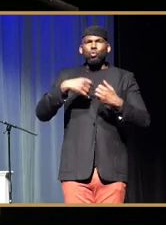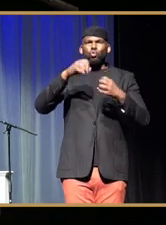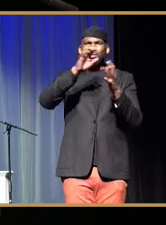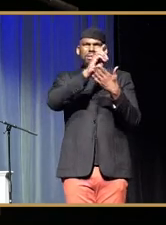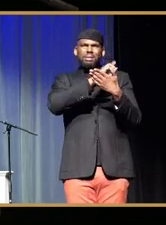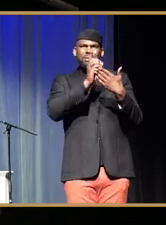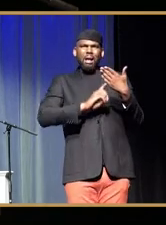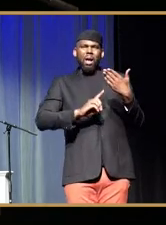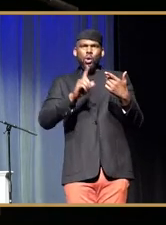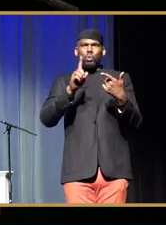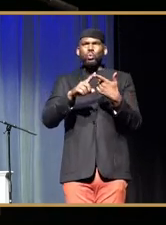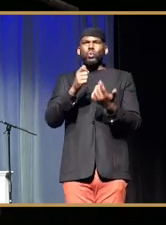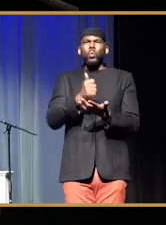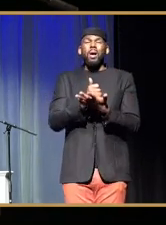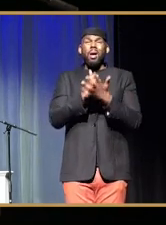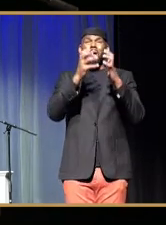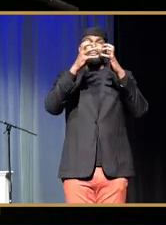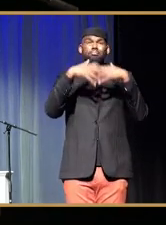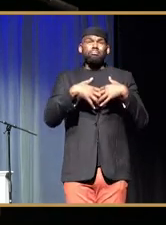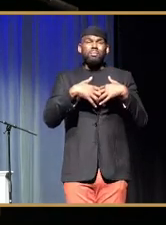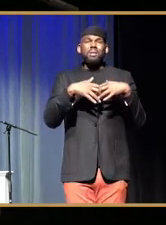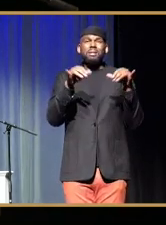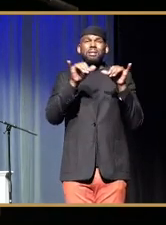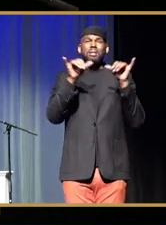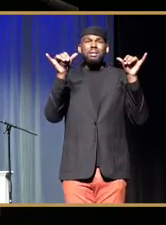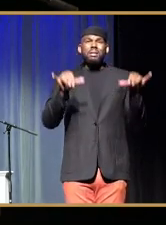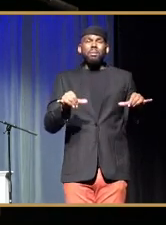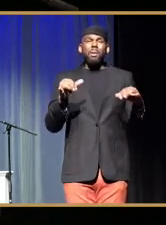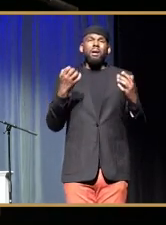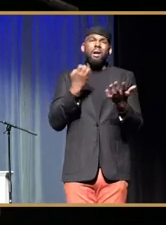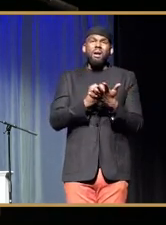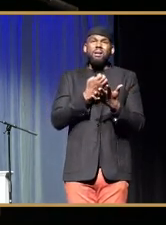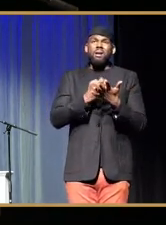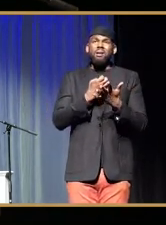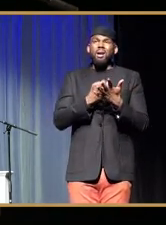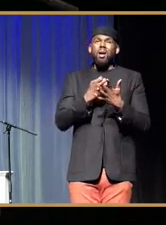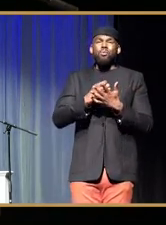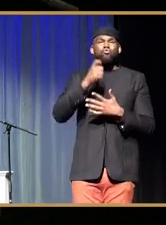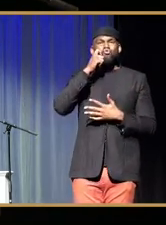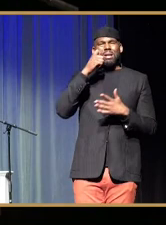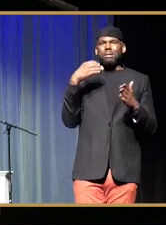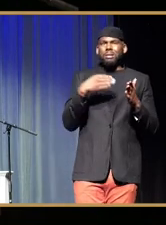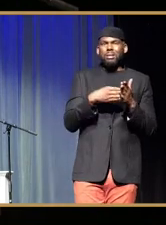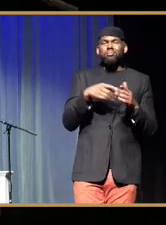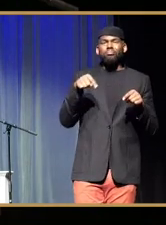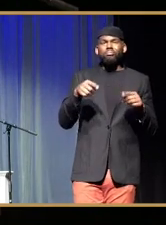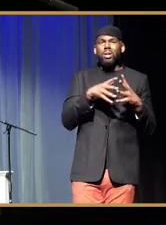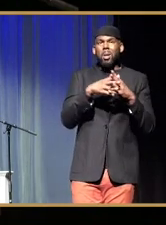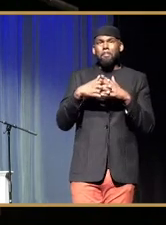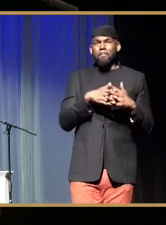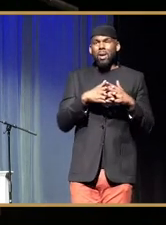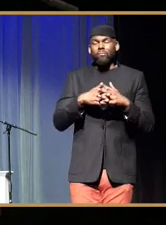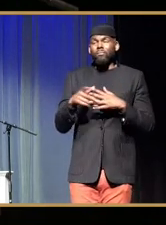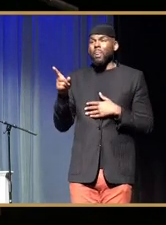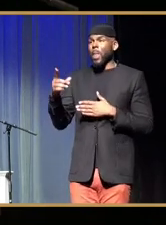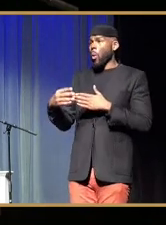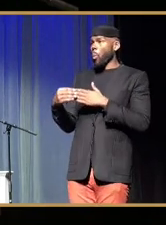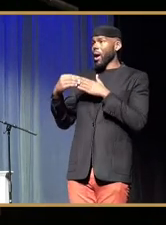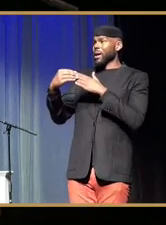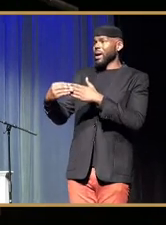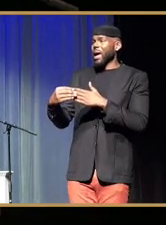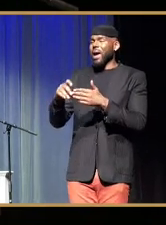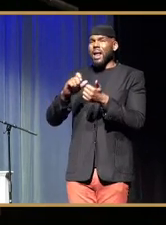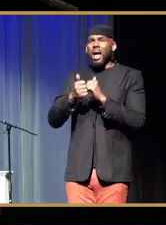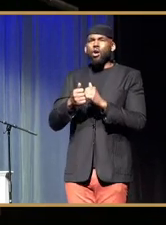framed in an effort to deconstruct systemic economic racism in America. They were guided by the